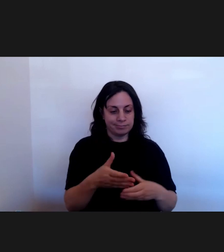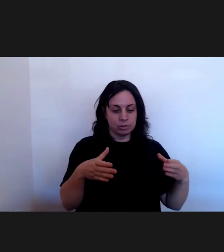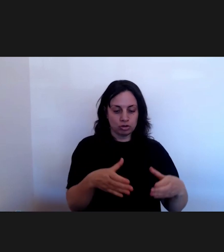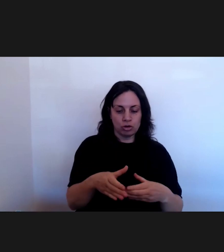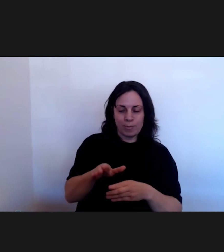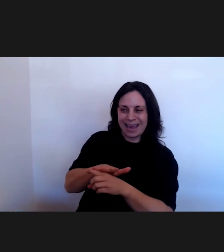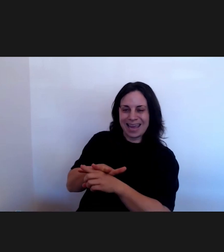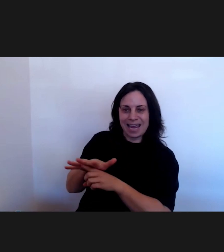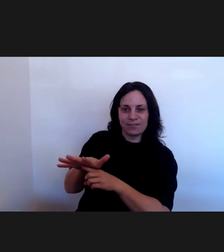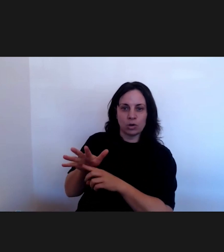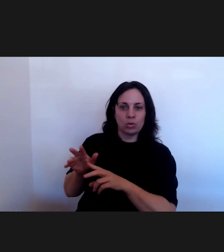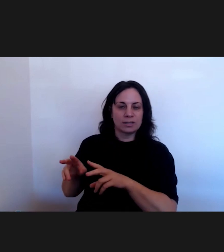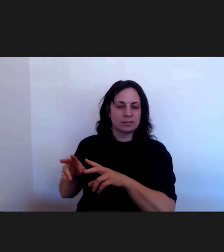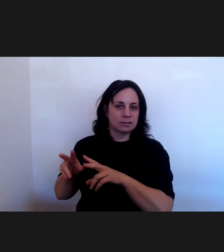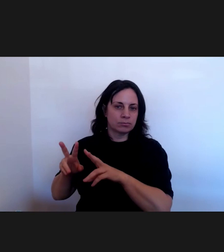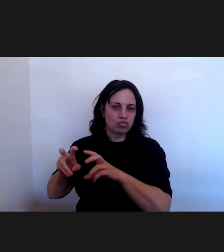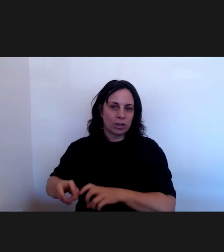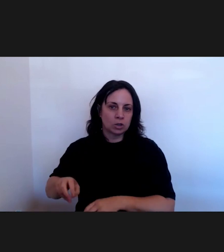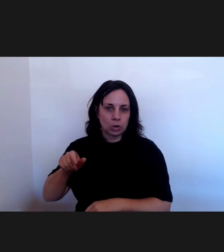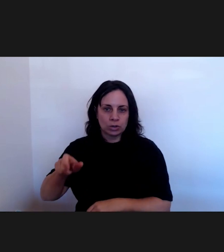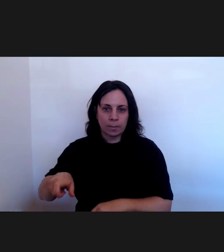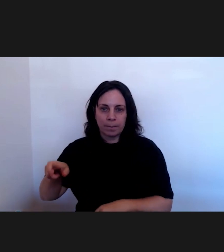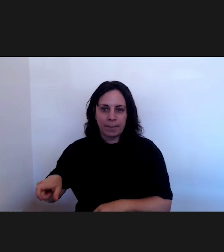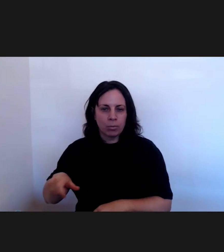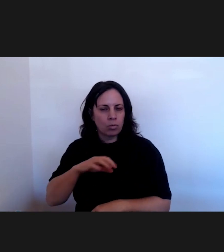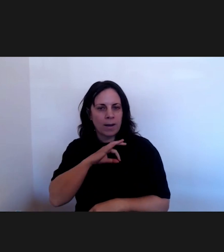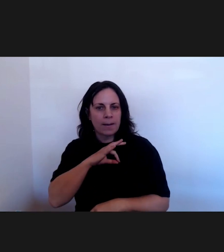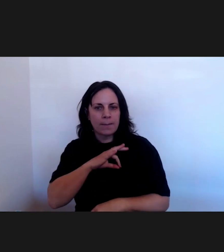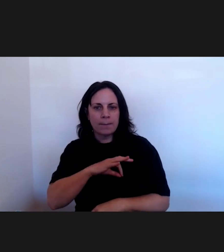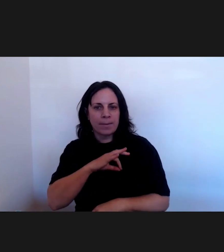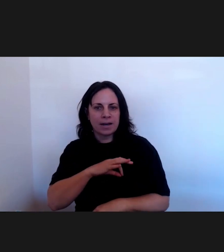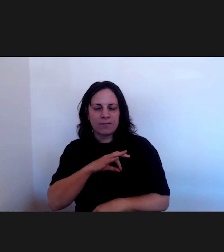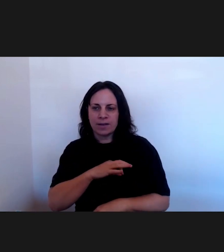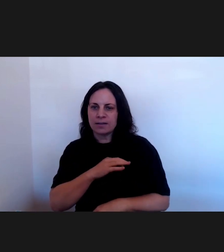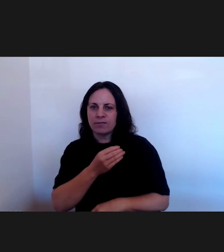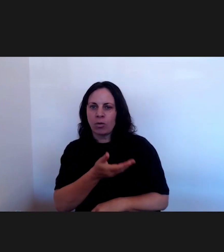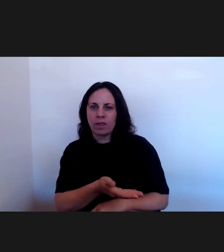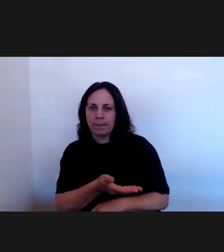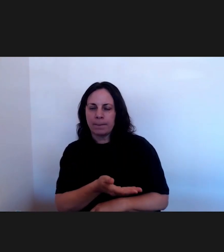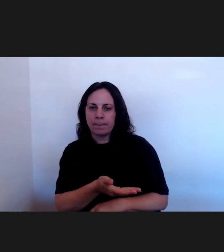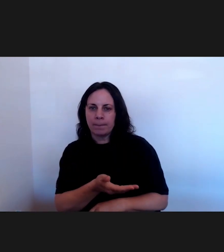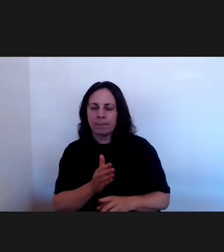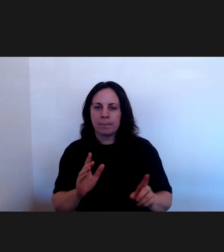be some of the benefits if they take these suggestions on board?